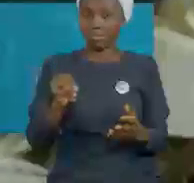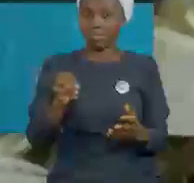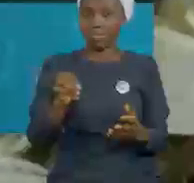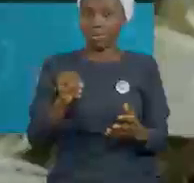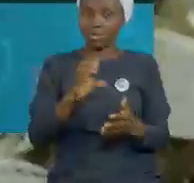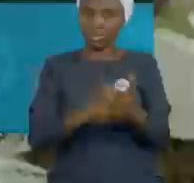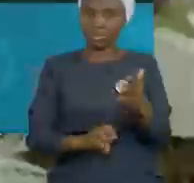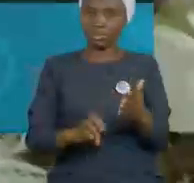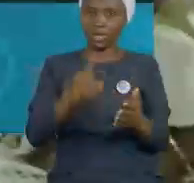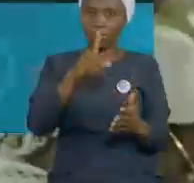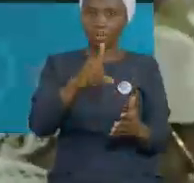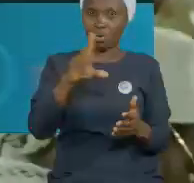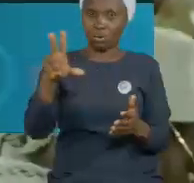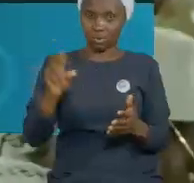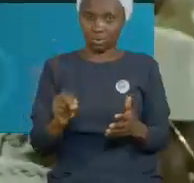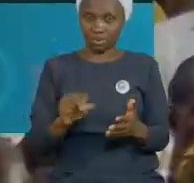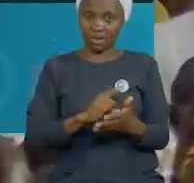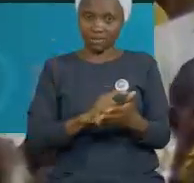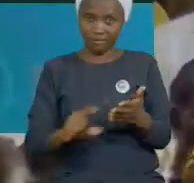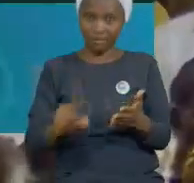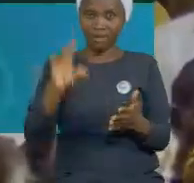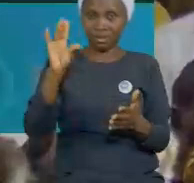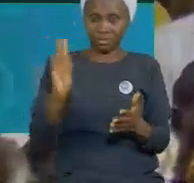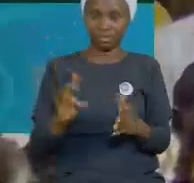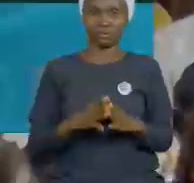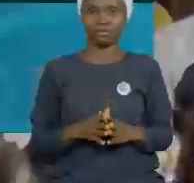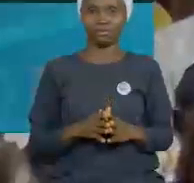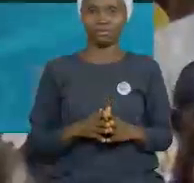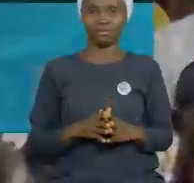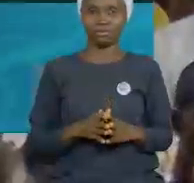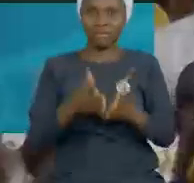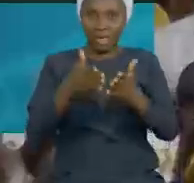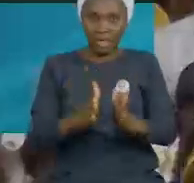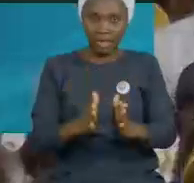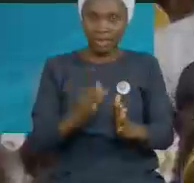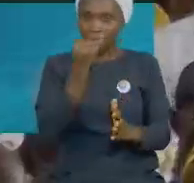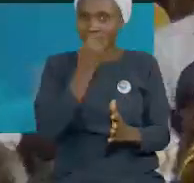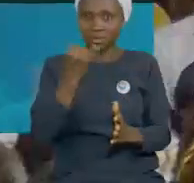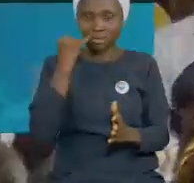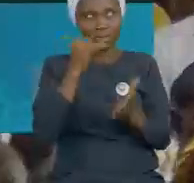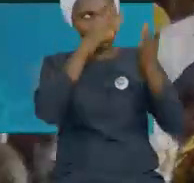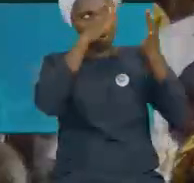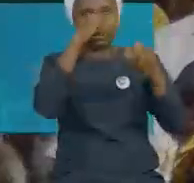I'm reading here from verse 7. Let Israel hope in the Lord.